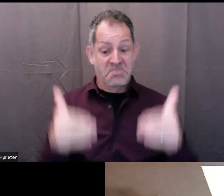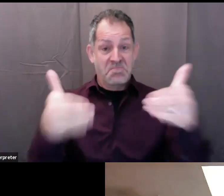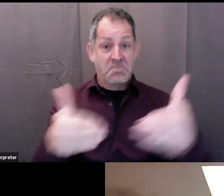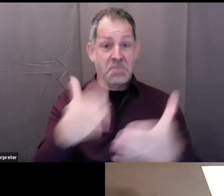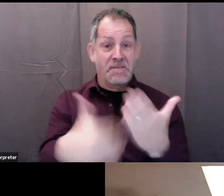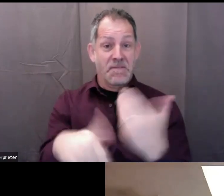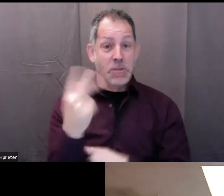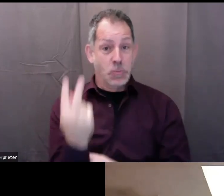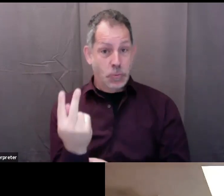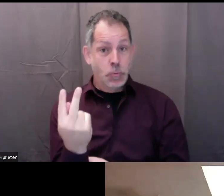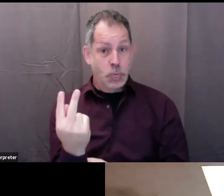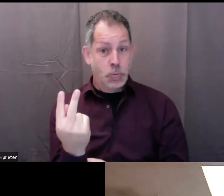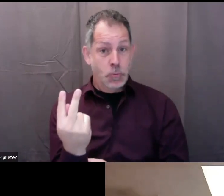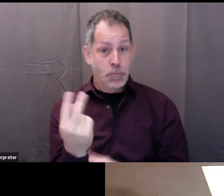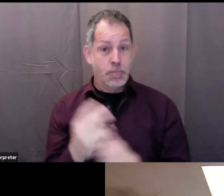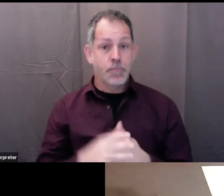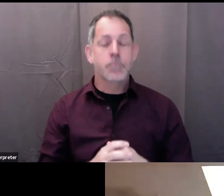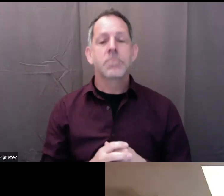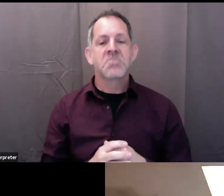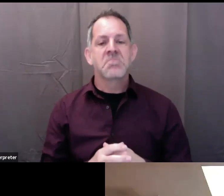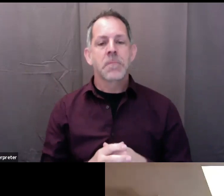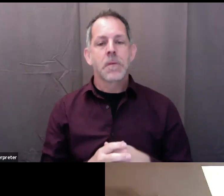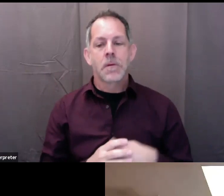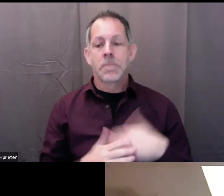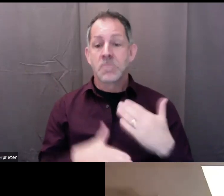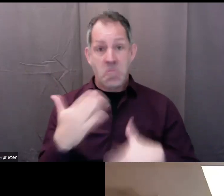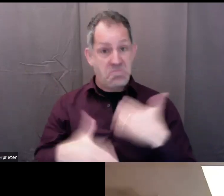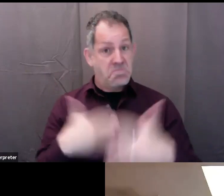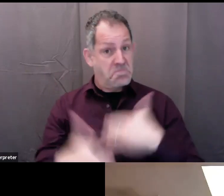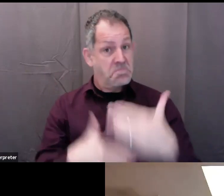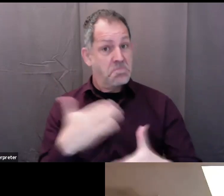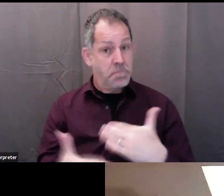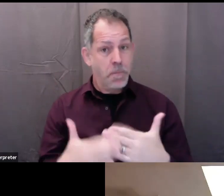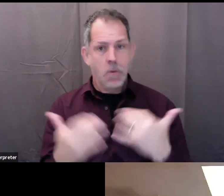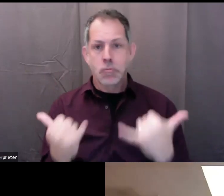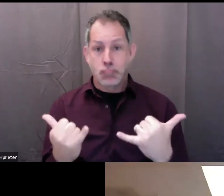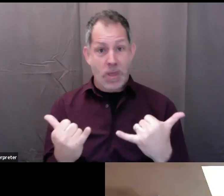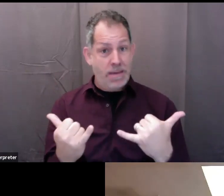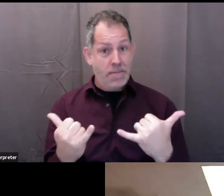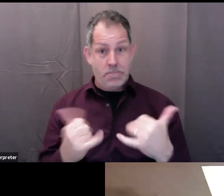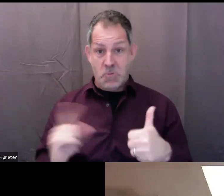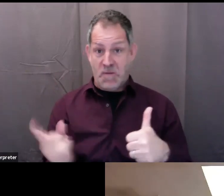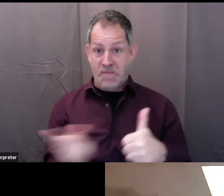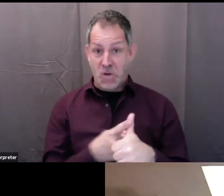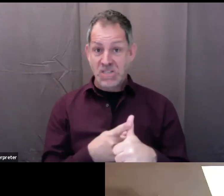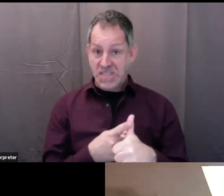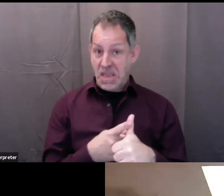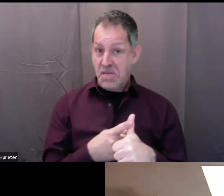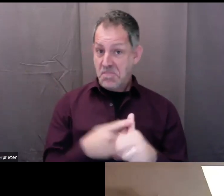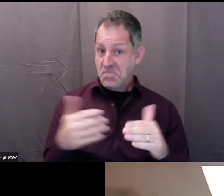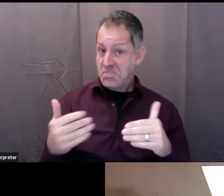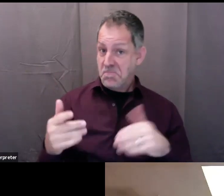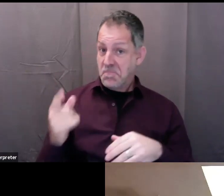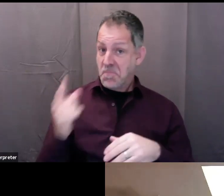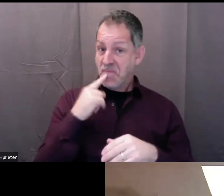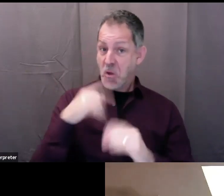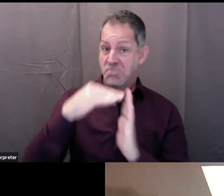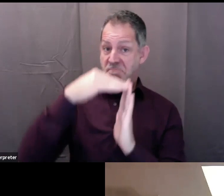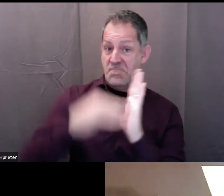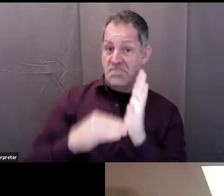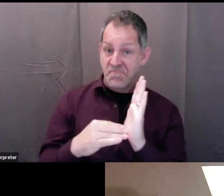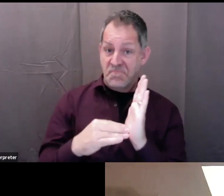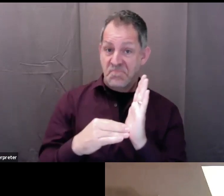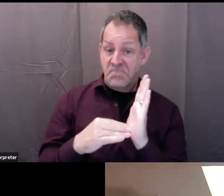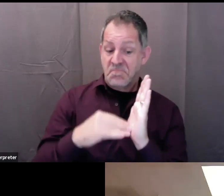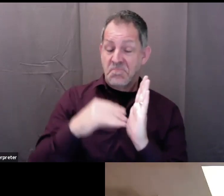this is really the first day that we would technically be able to apply for the next phase or going to phase 3. Unfortunately, we